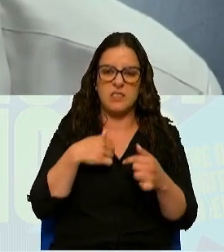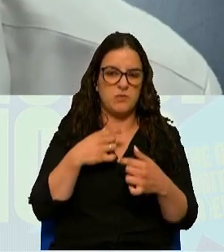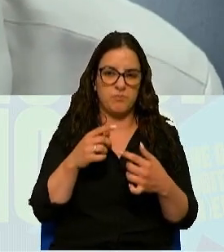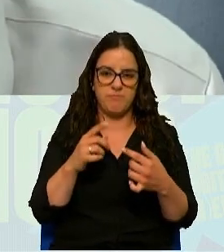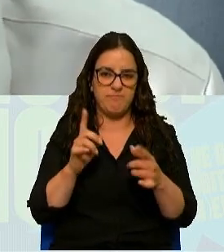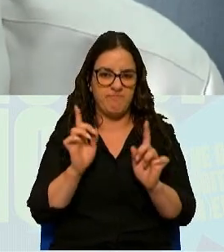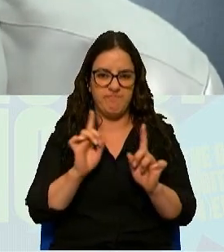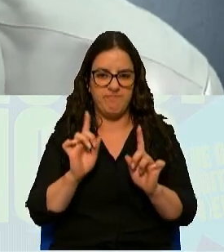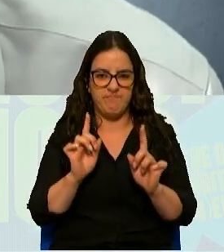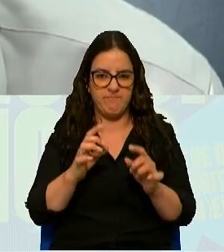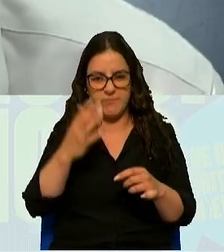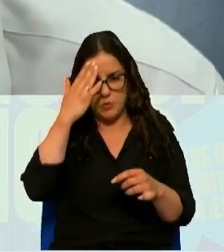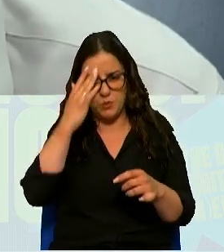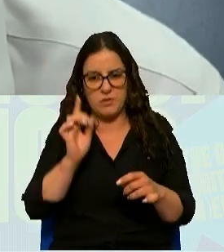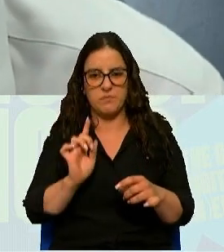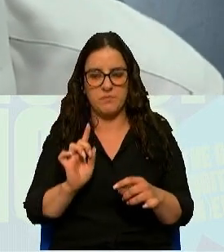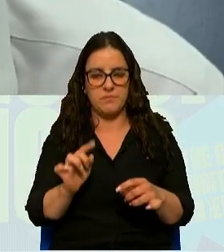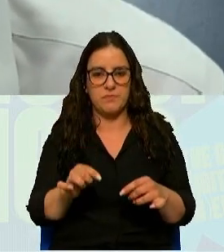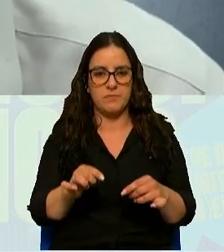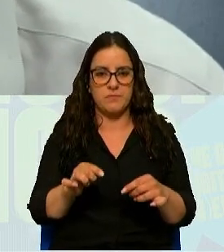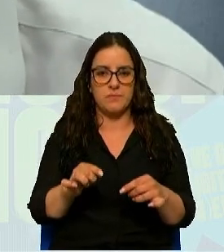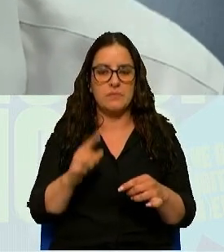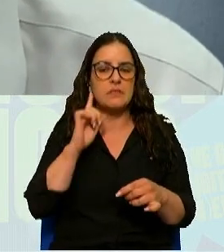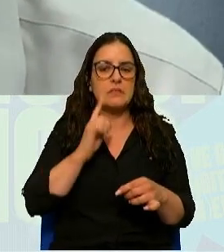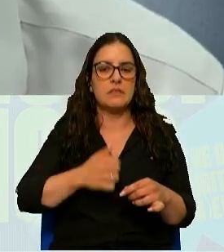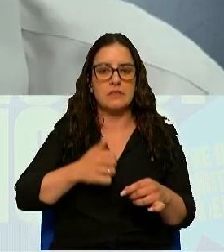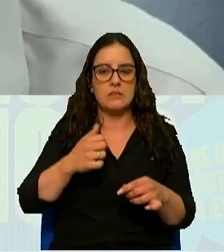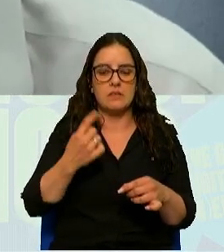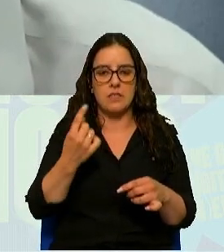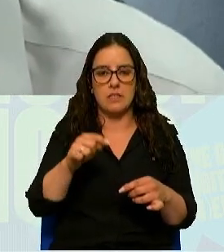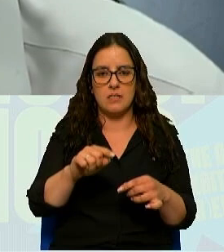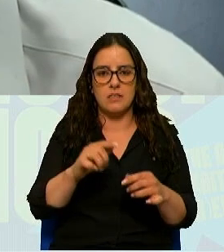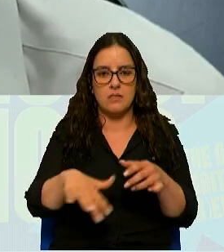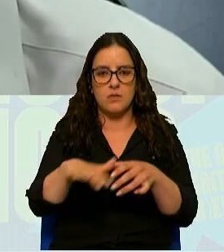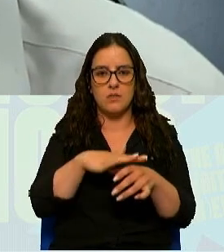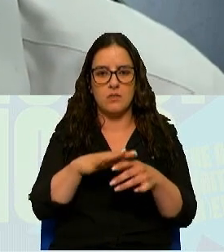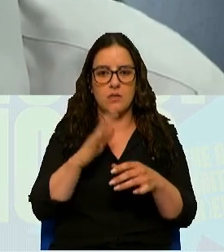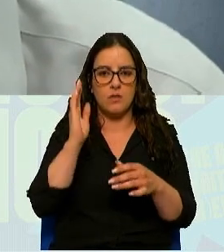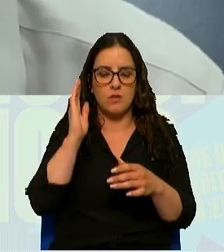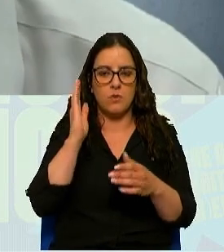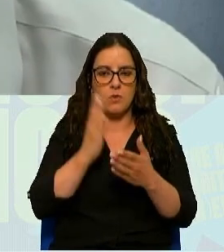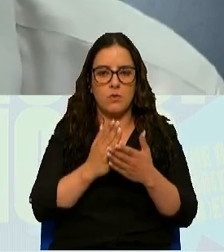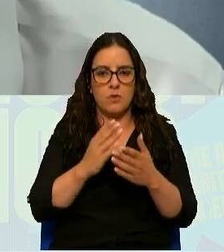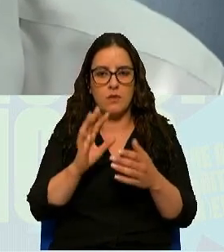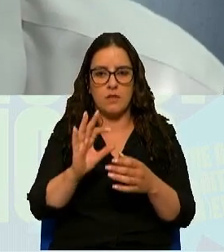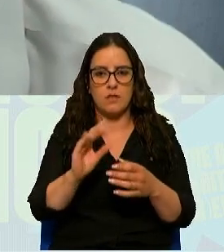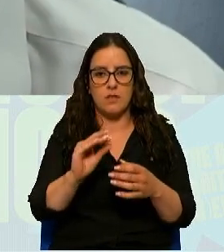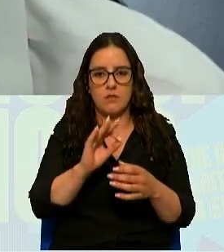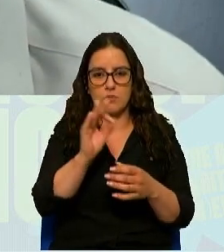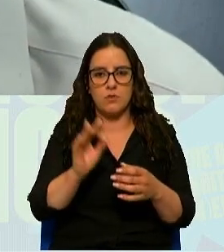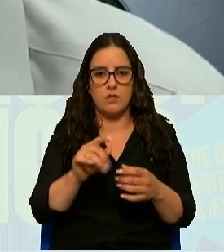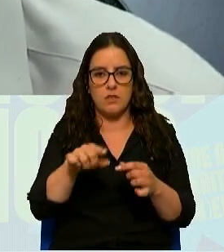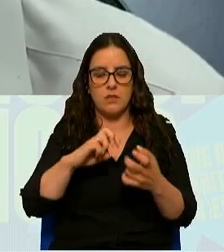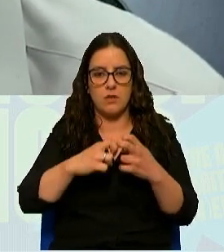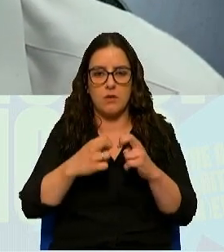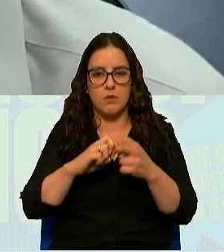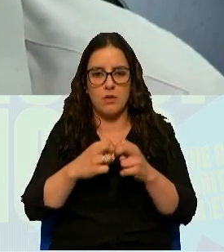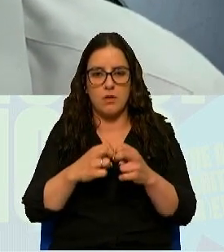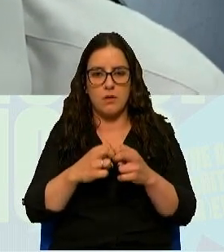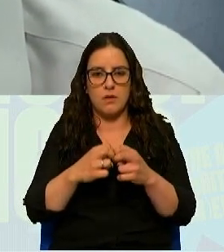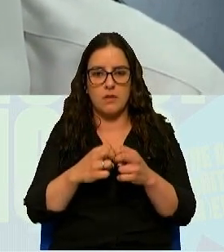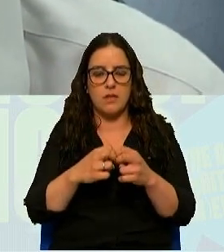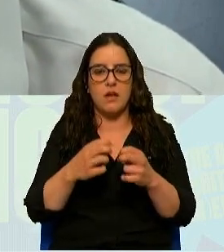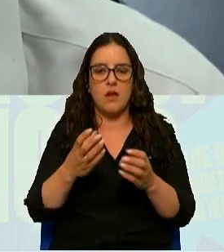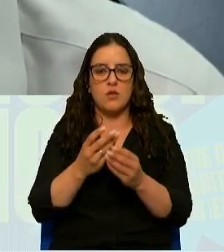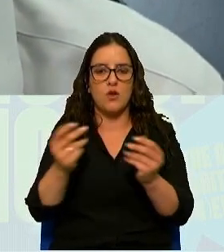Fundamentally, we have this situation where the last 10% of this problem is going to be much, much harder than the first